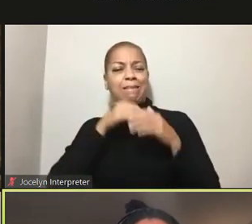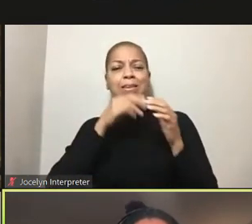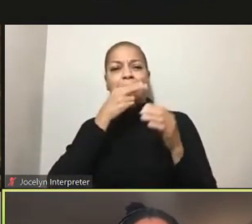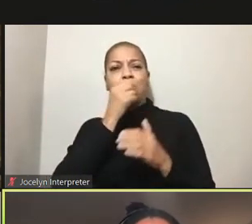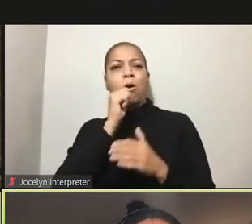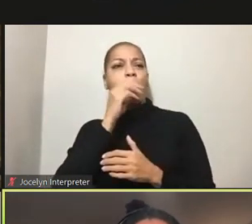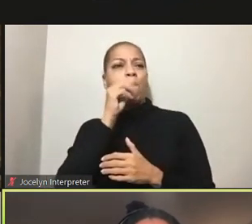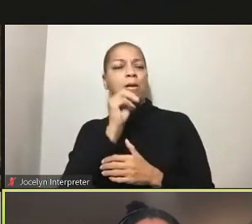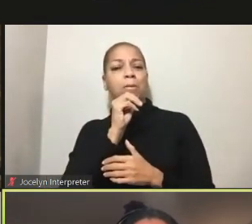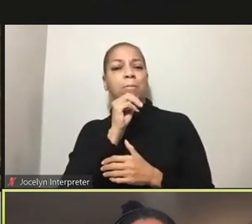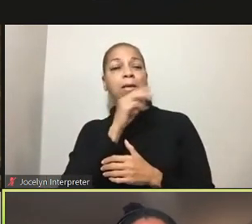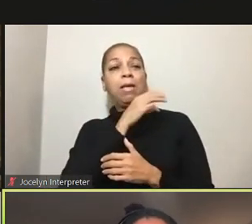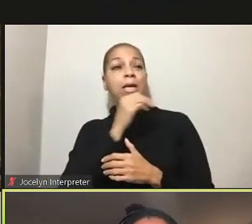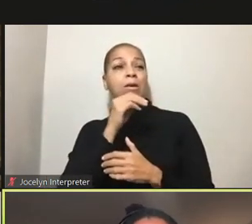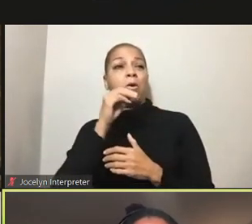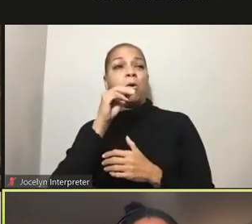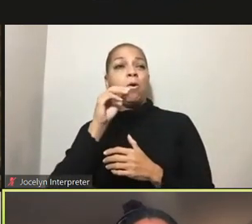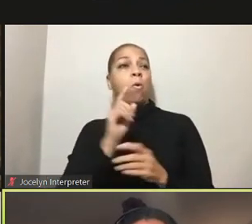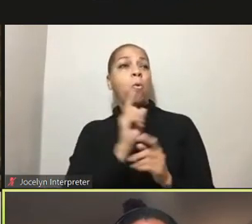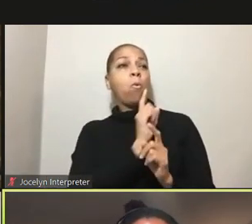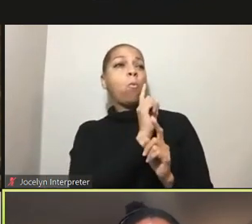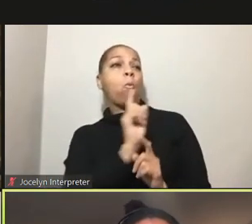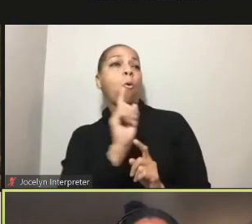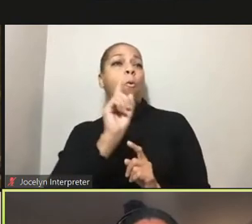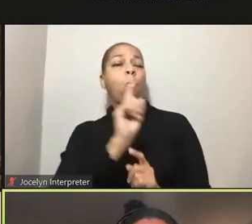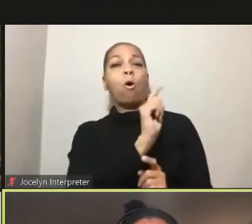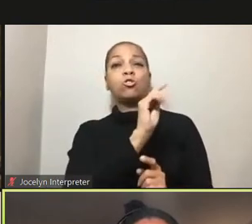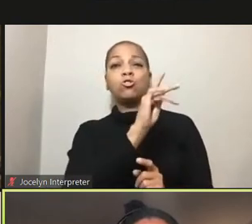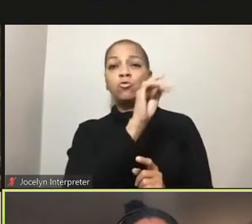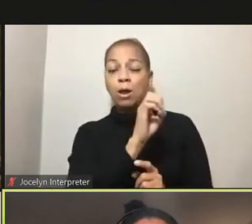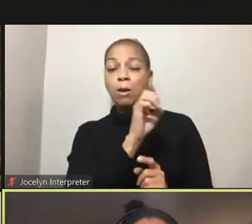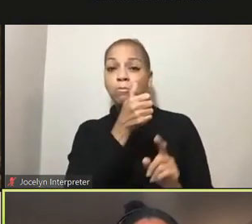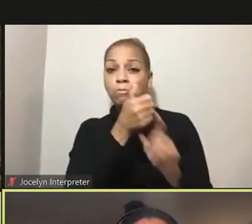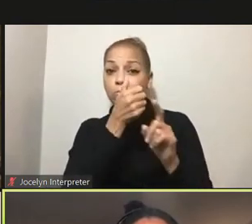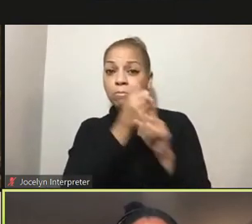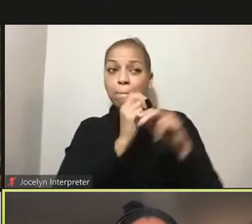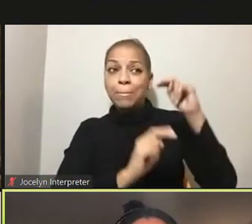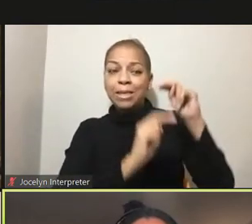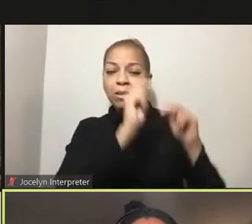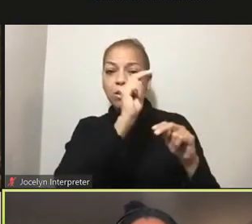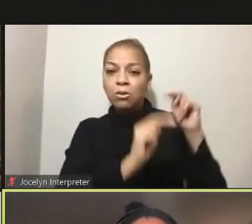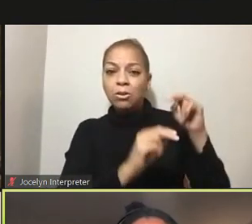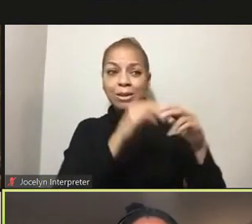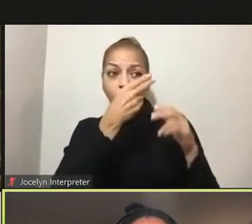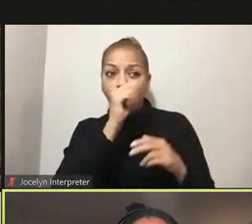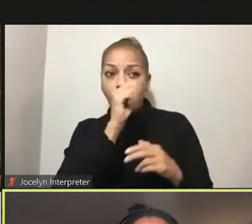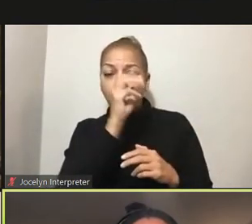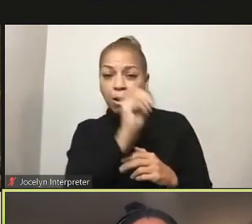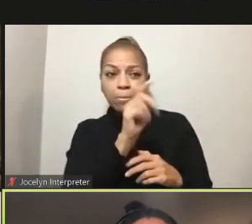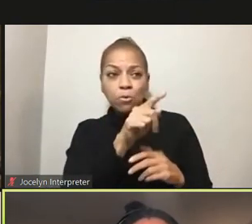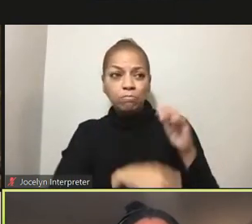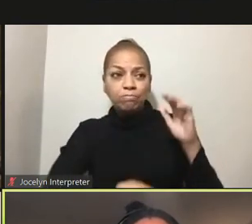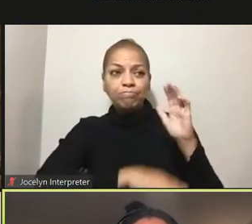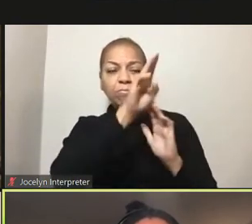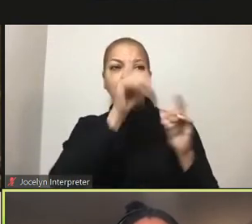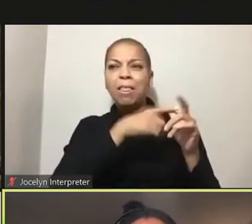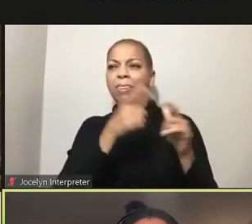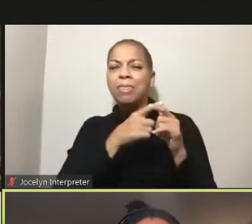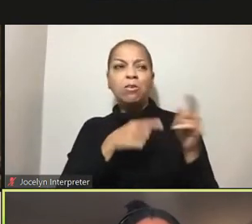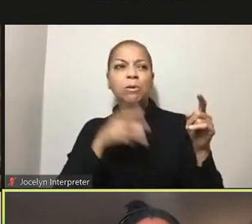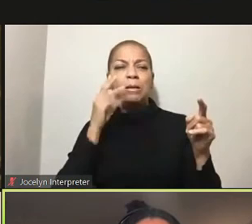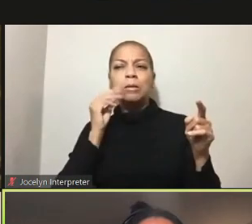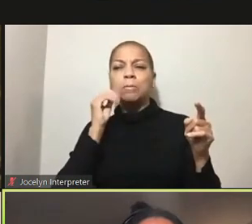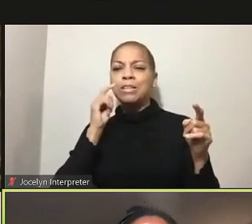tribe in the land that you built by hand. Mm-hmm. And then you've been terrorized out of